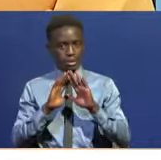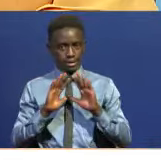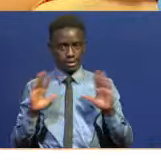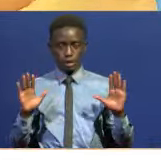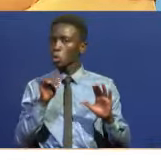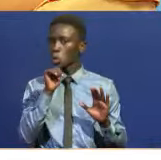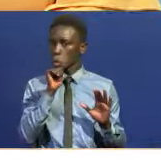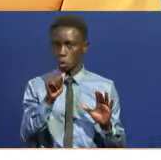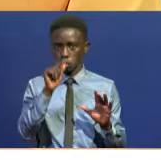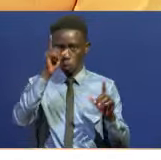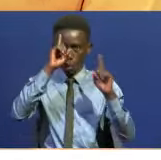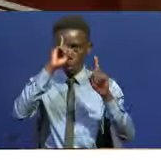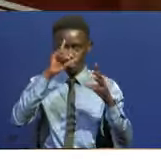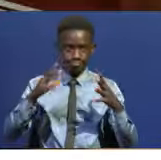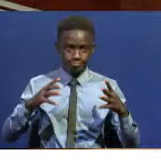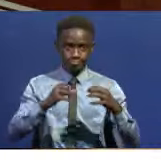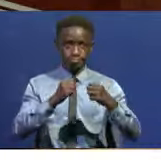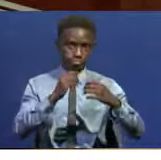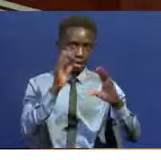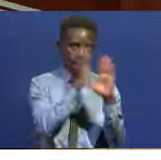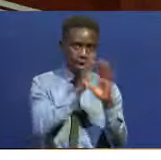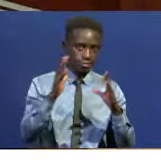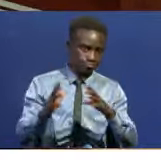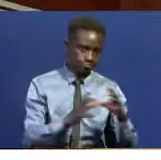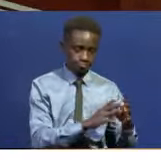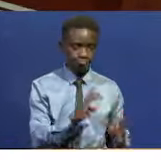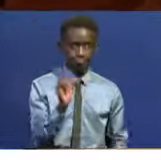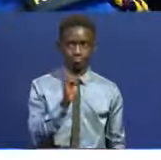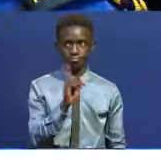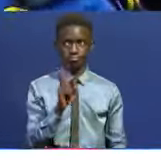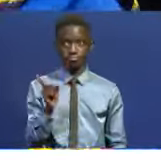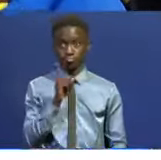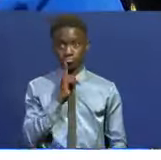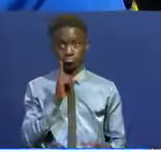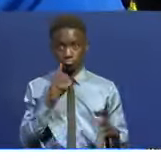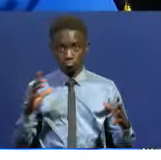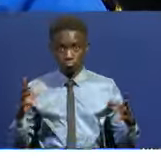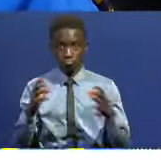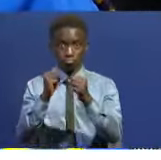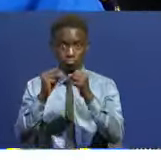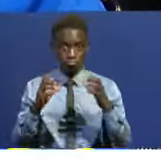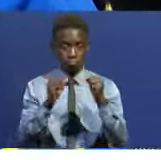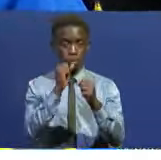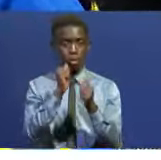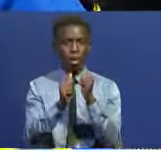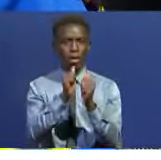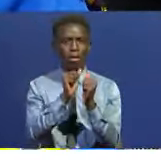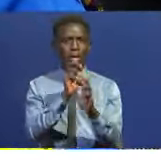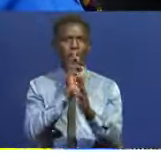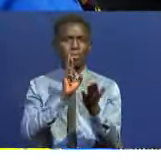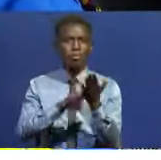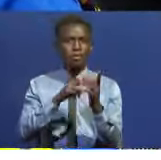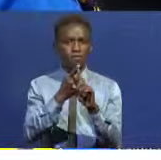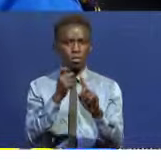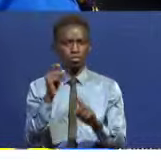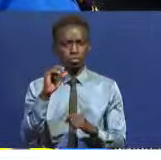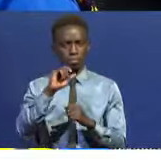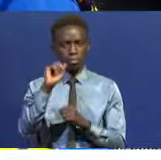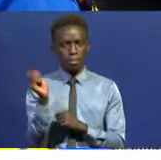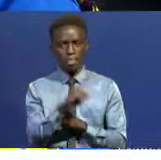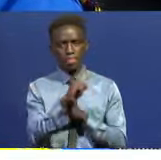huo. Kanja amethibitisha kuwa visa 57 vya utekaji nyara vimeripotiwa kuanzia mwezi Juni hadi sasa.